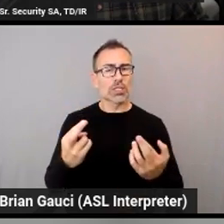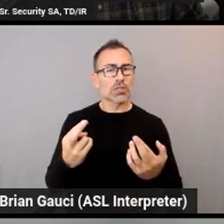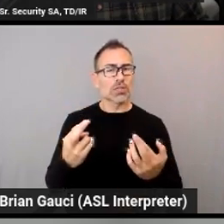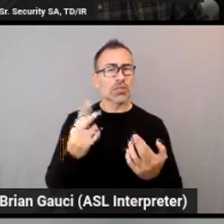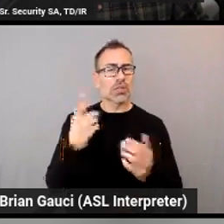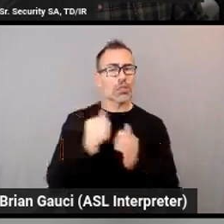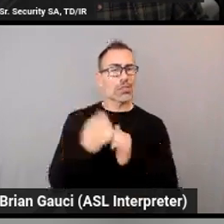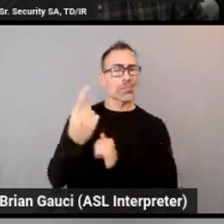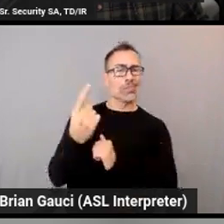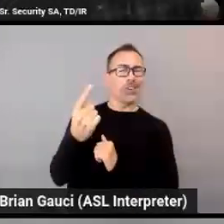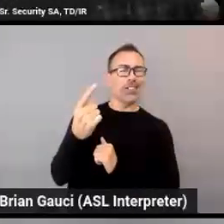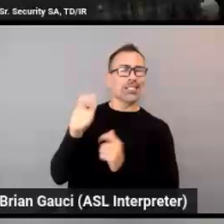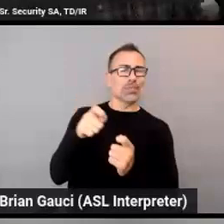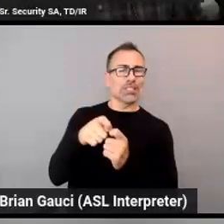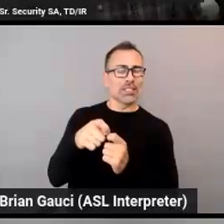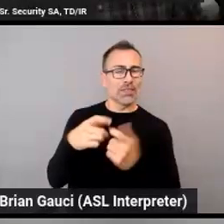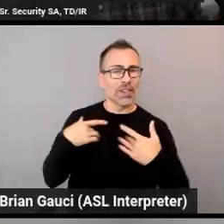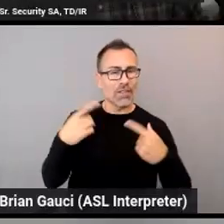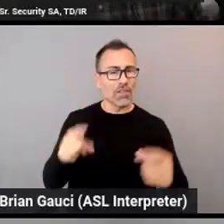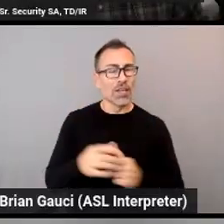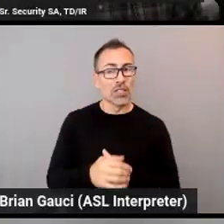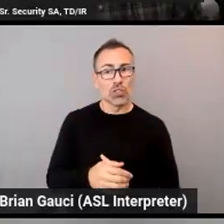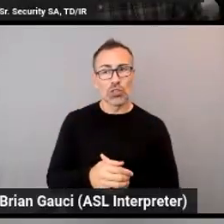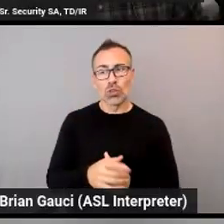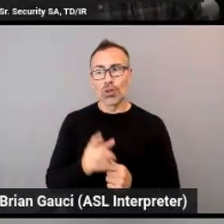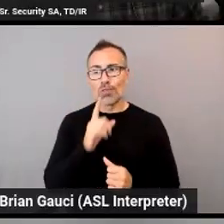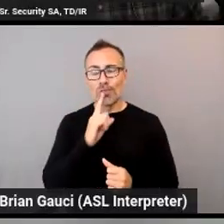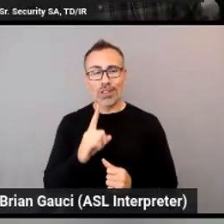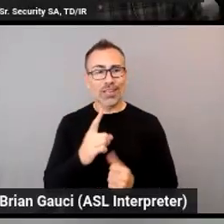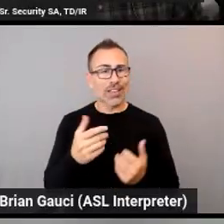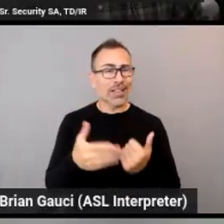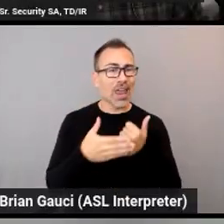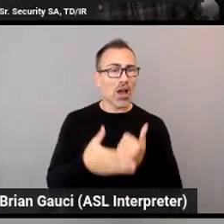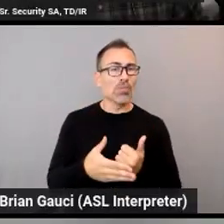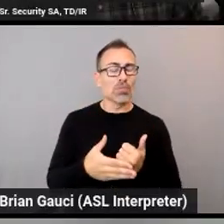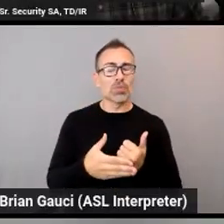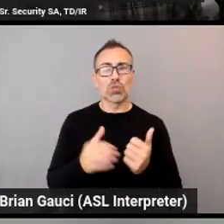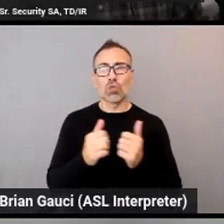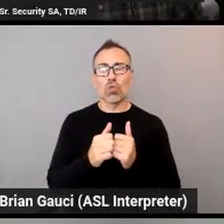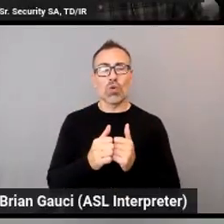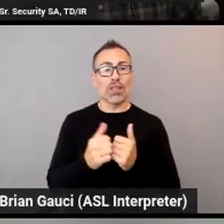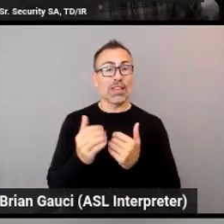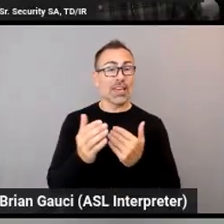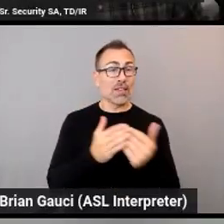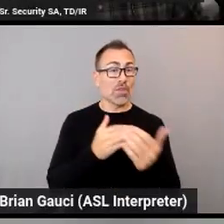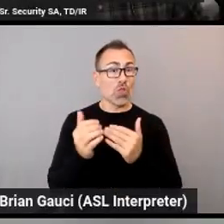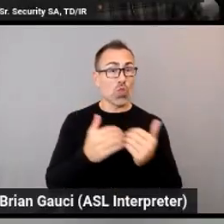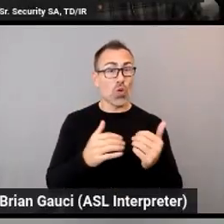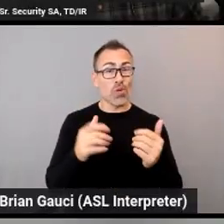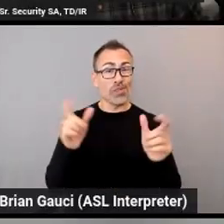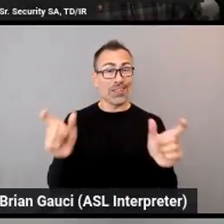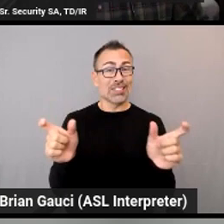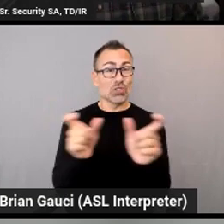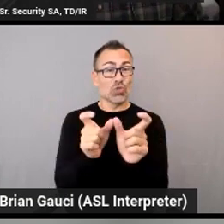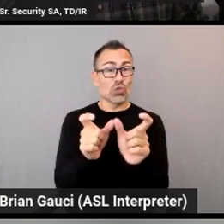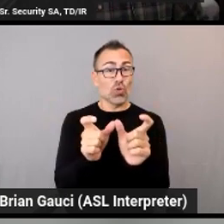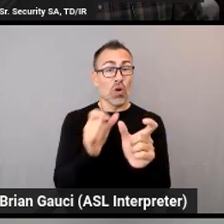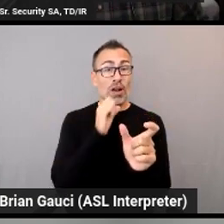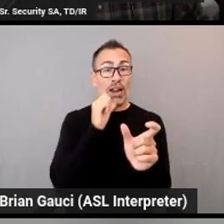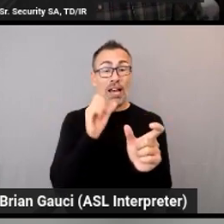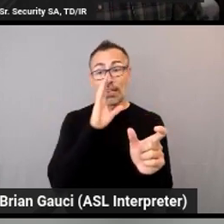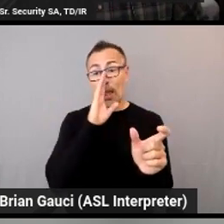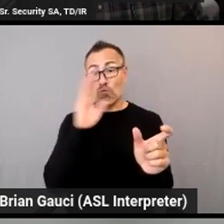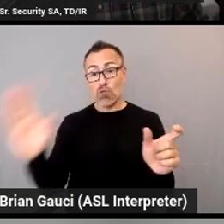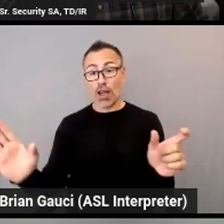you do that kind of 6 degrees of separation investigation, where even though this finding or this entity aren't directly